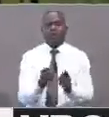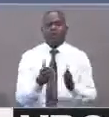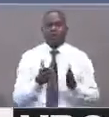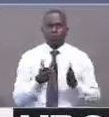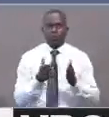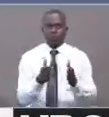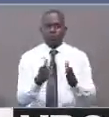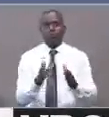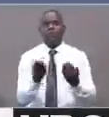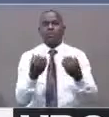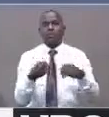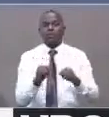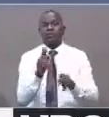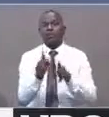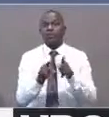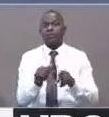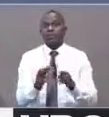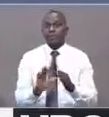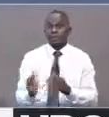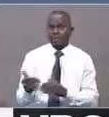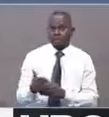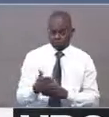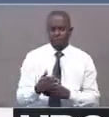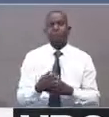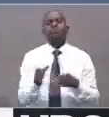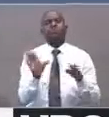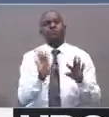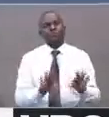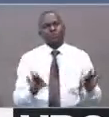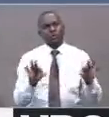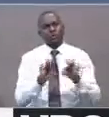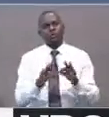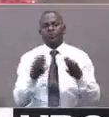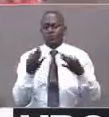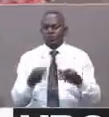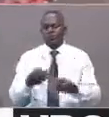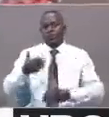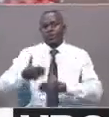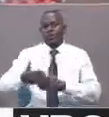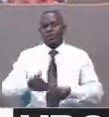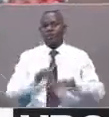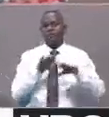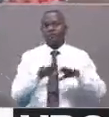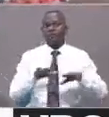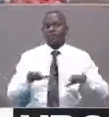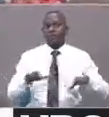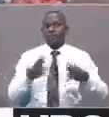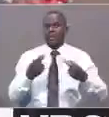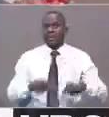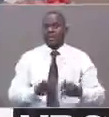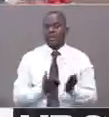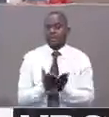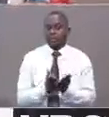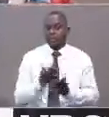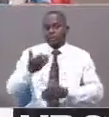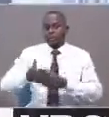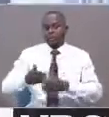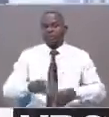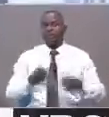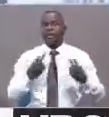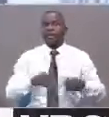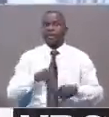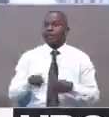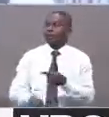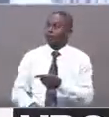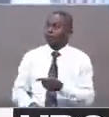has made it possible for residents to access their daily essential needs from the nearby markets and also health services from nearby health centers.